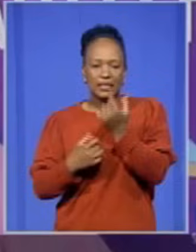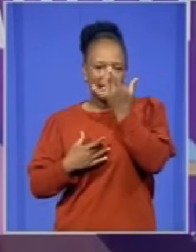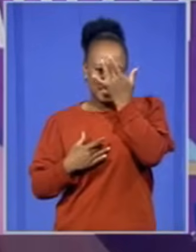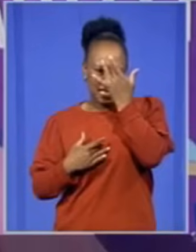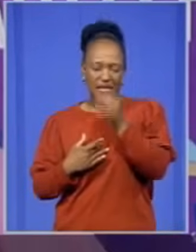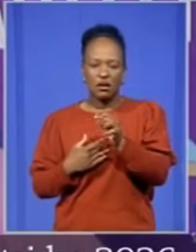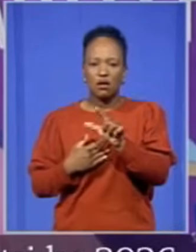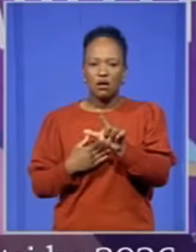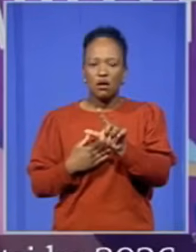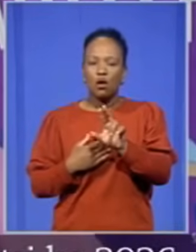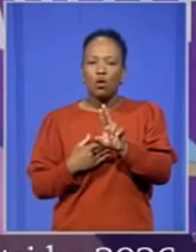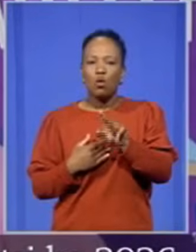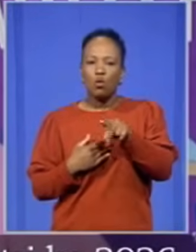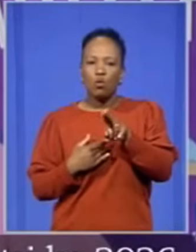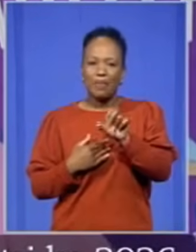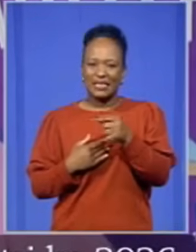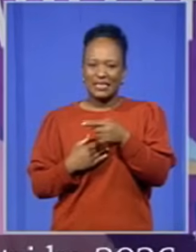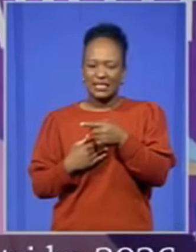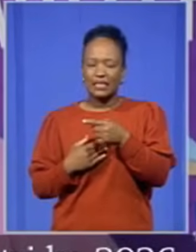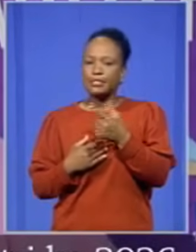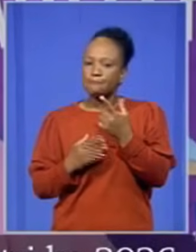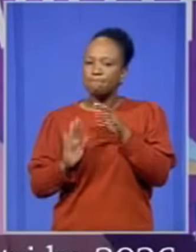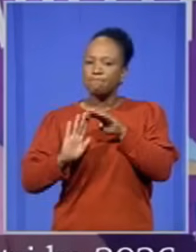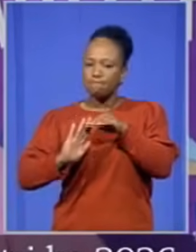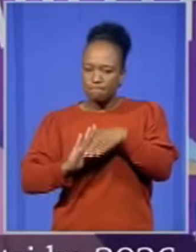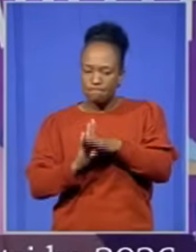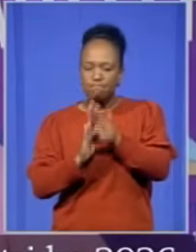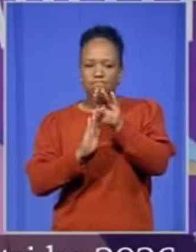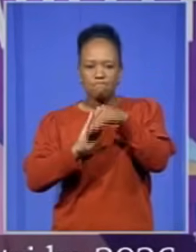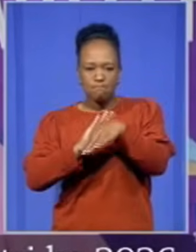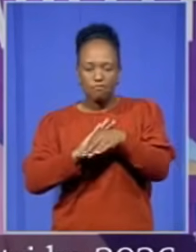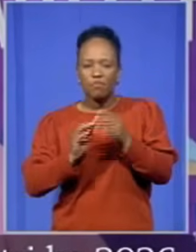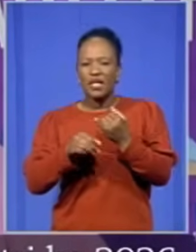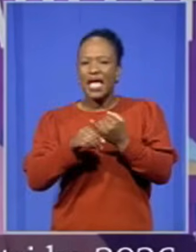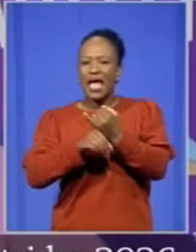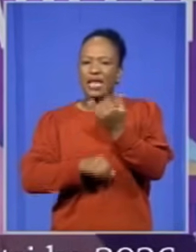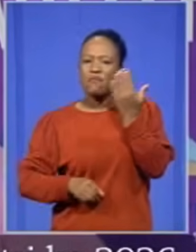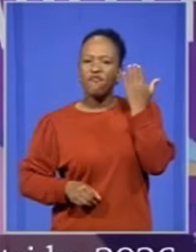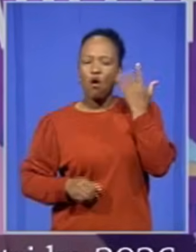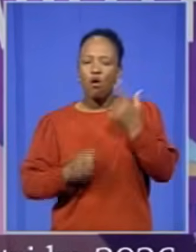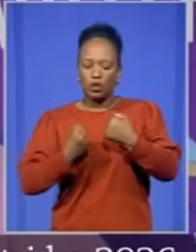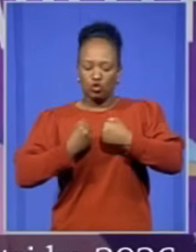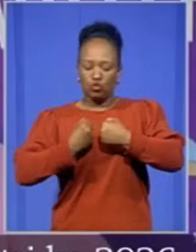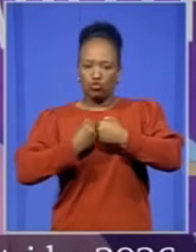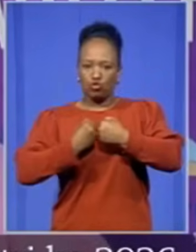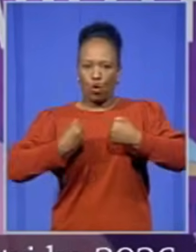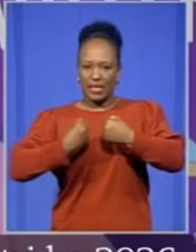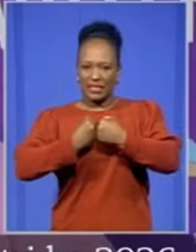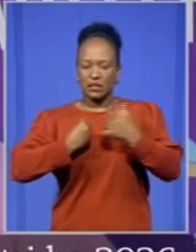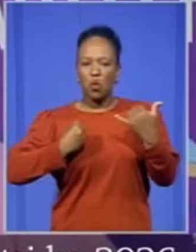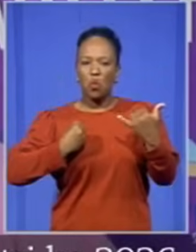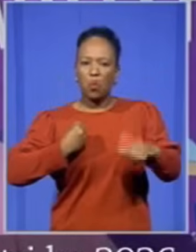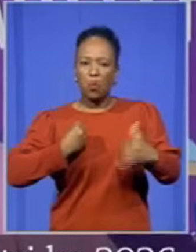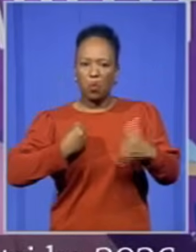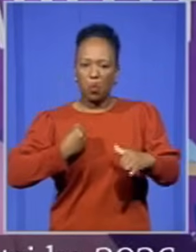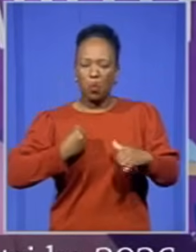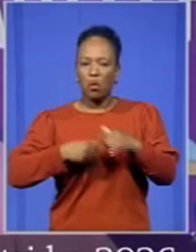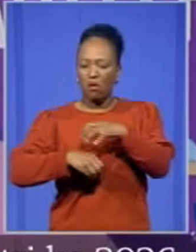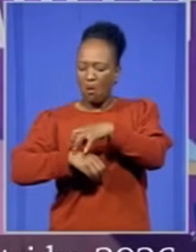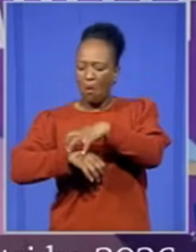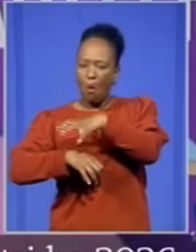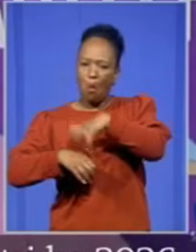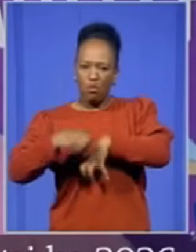and downs. The early symptoms, it was painful joints, swelling, and it took about